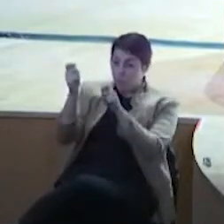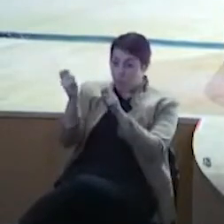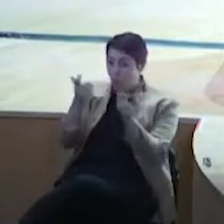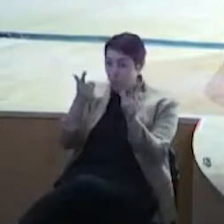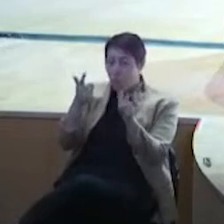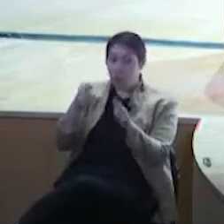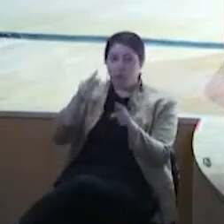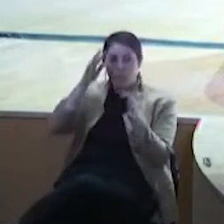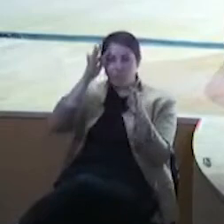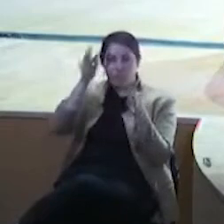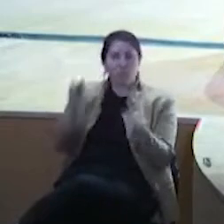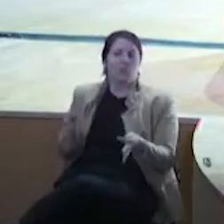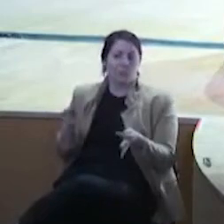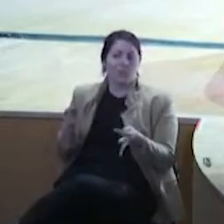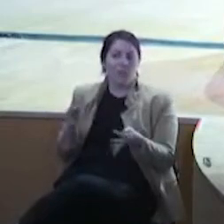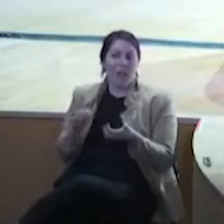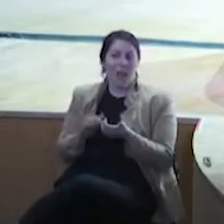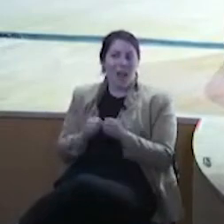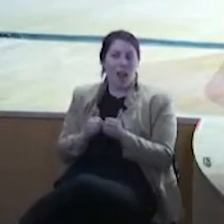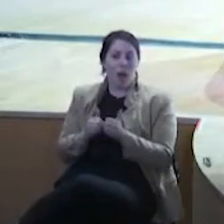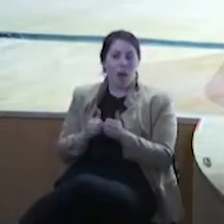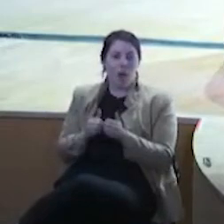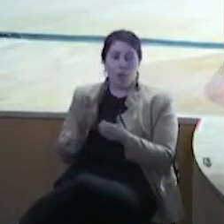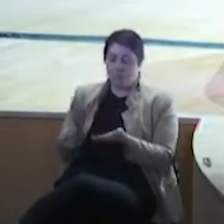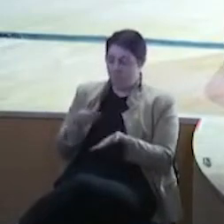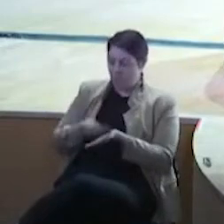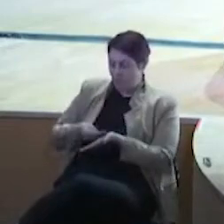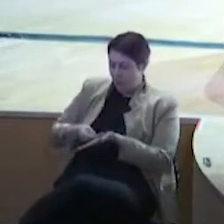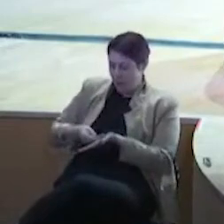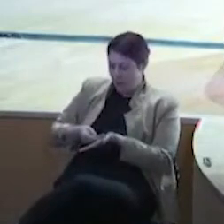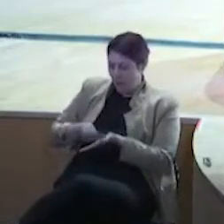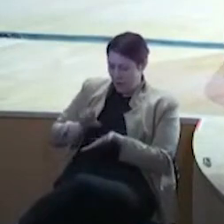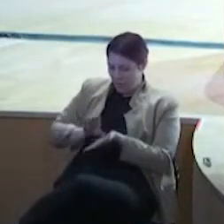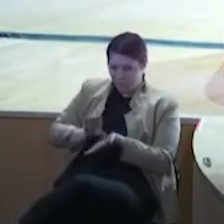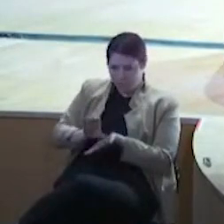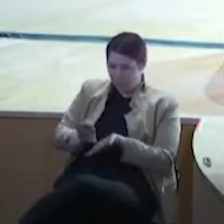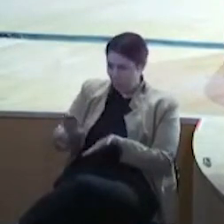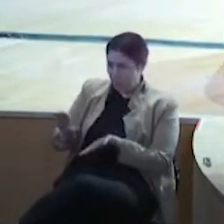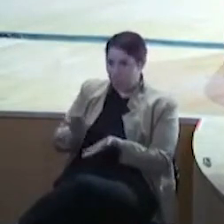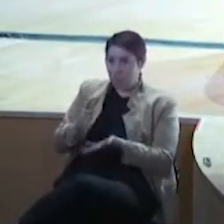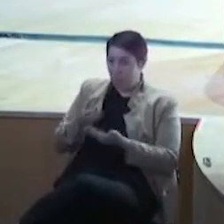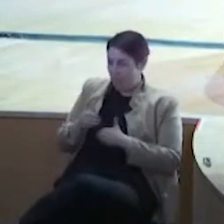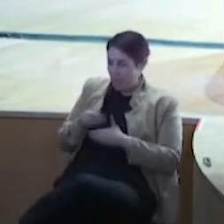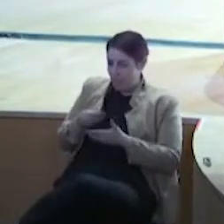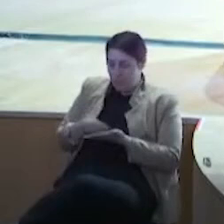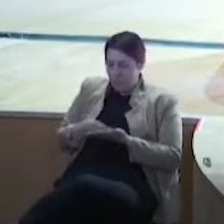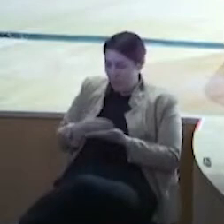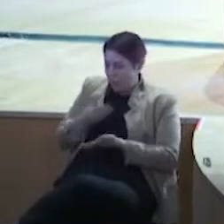choose how to allocate our limited resources.